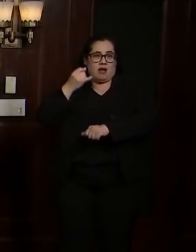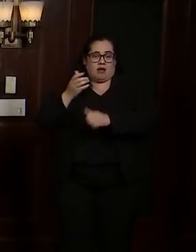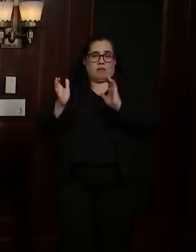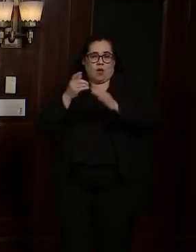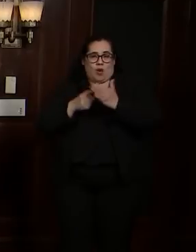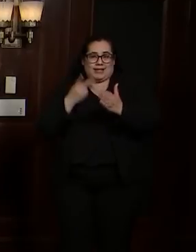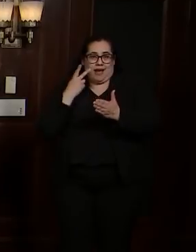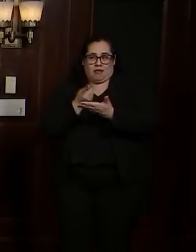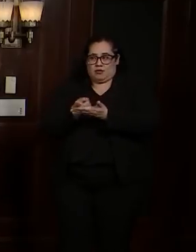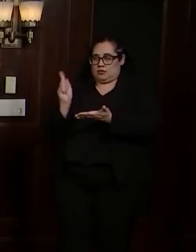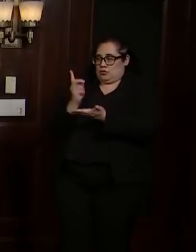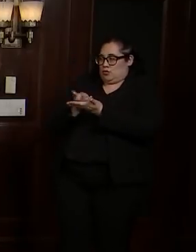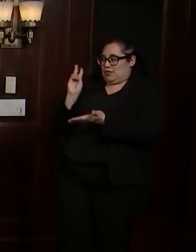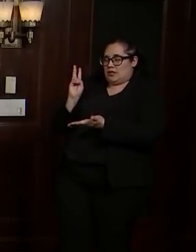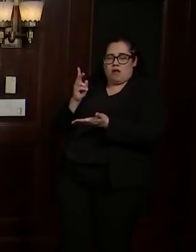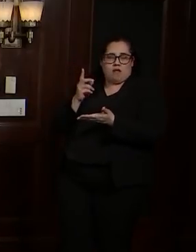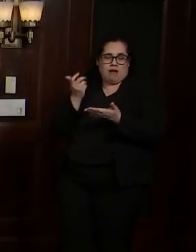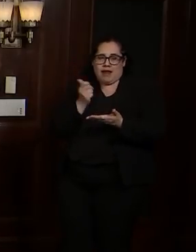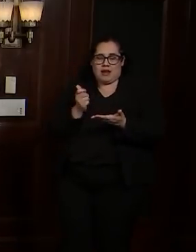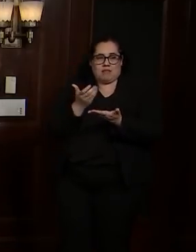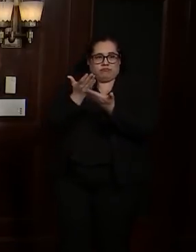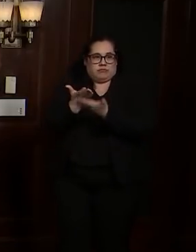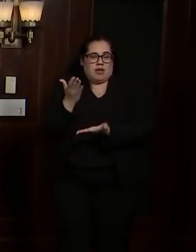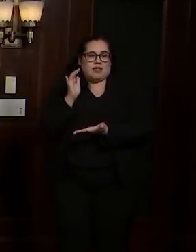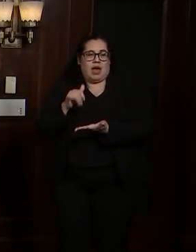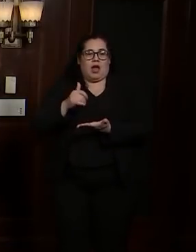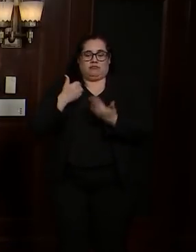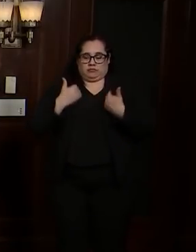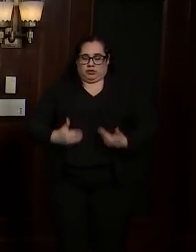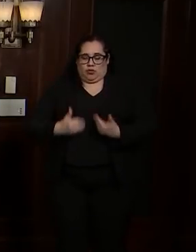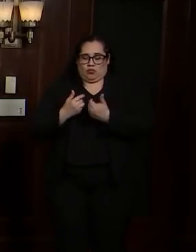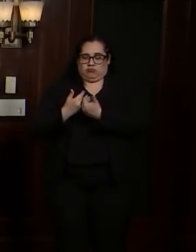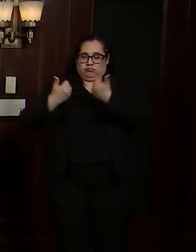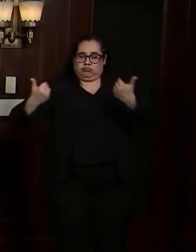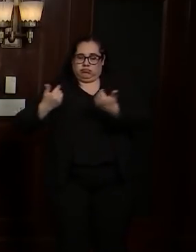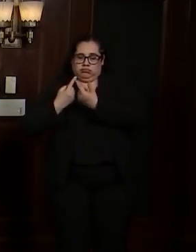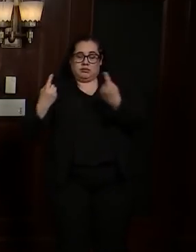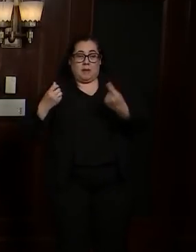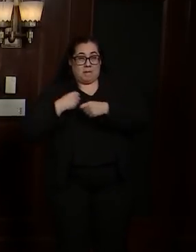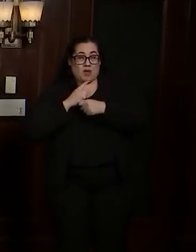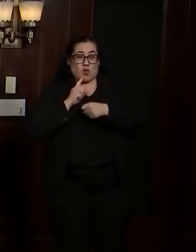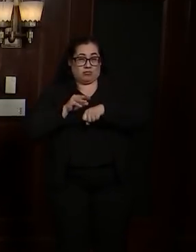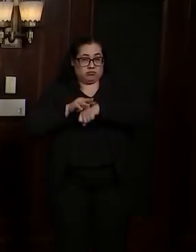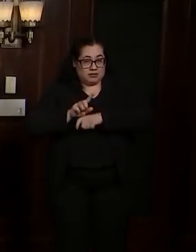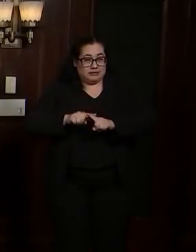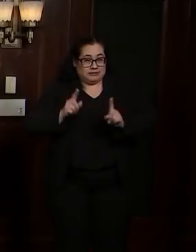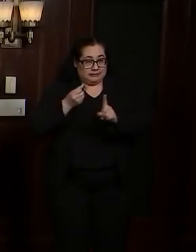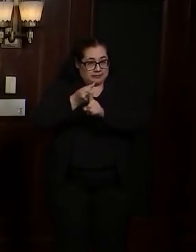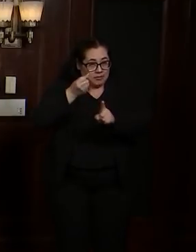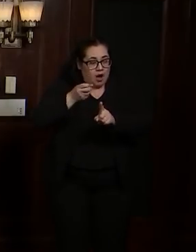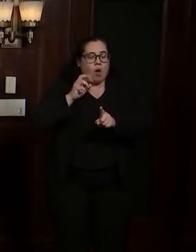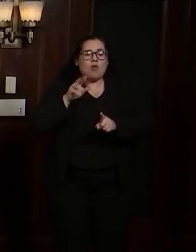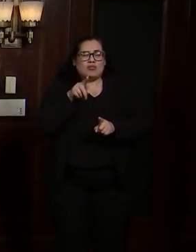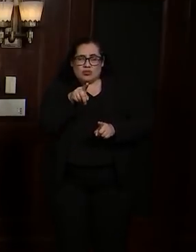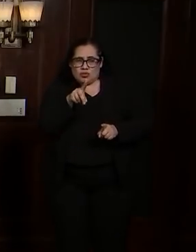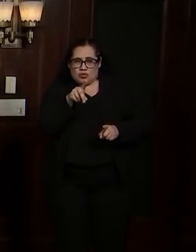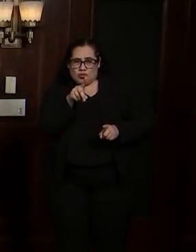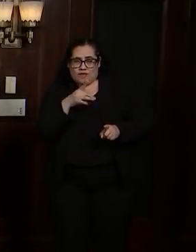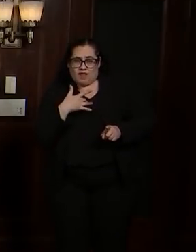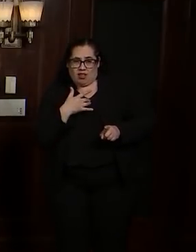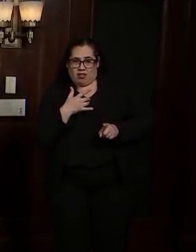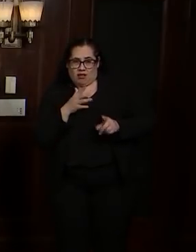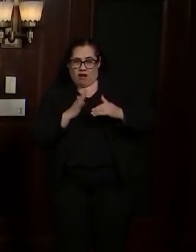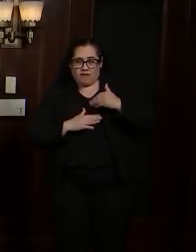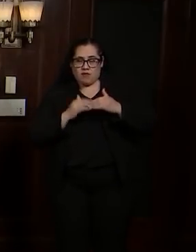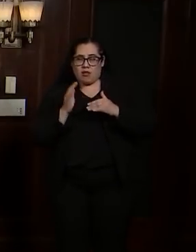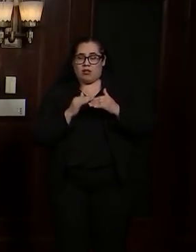few weeks ago? Is there any evidence that the social distancing is making a real difference? And do you feel comfortable